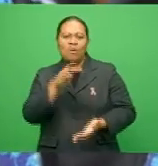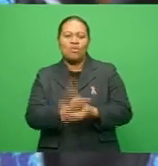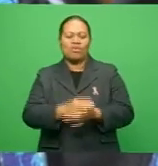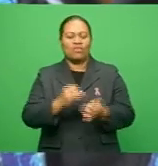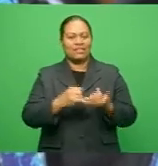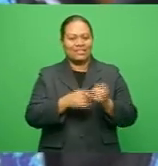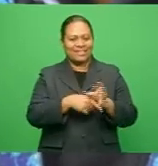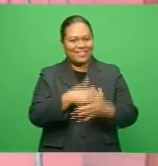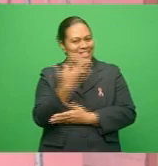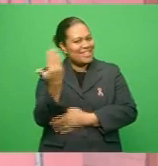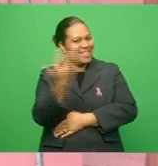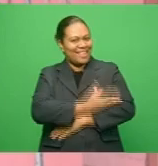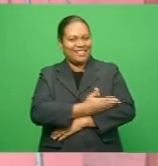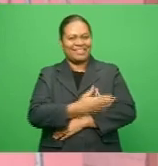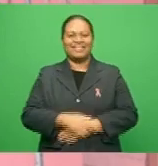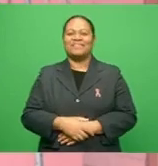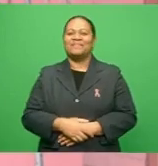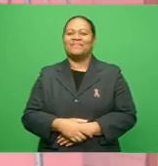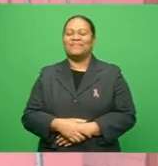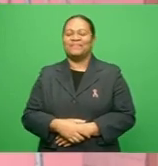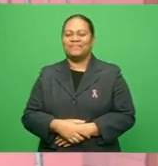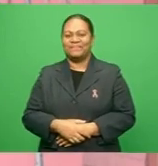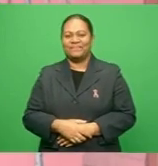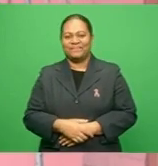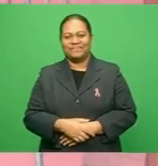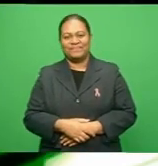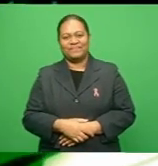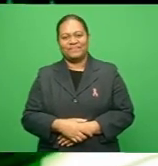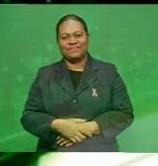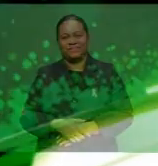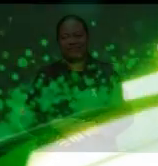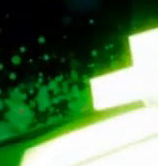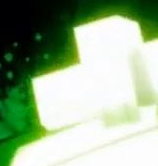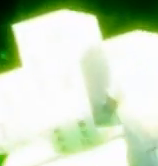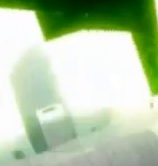night. Philippe Nkaso, FBC News.